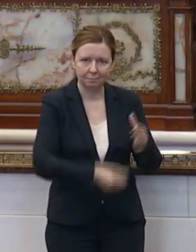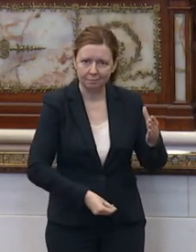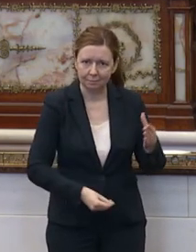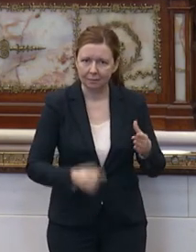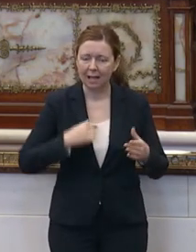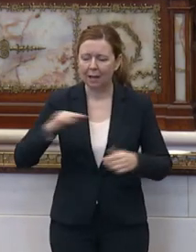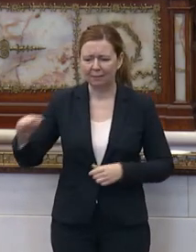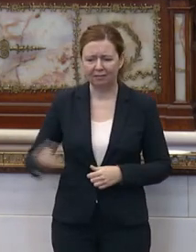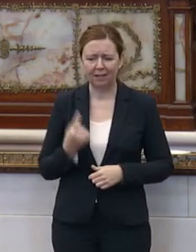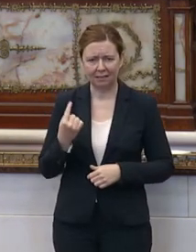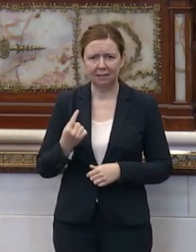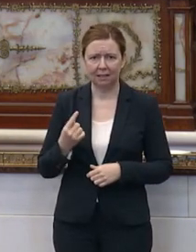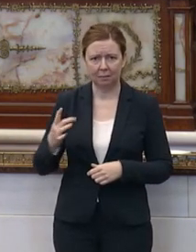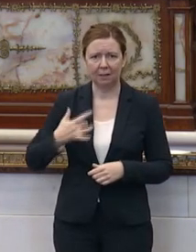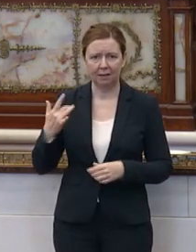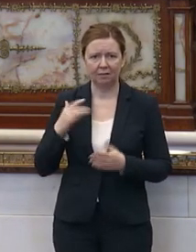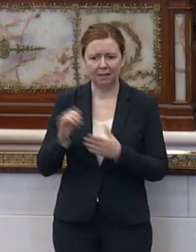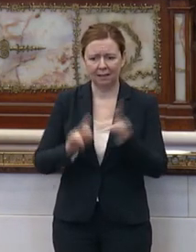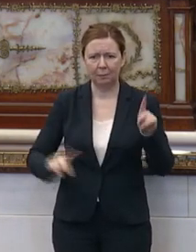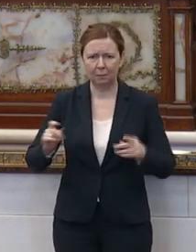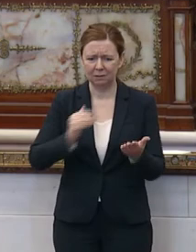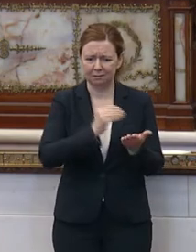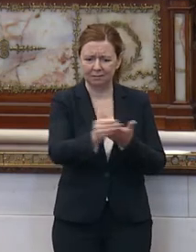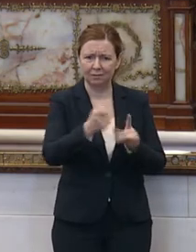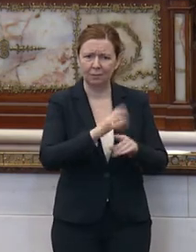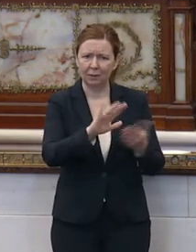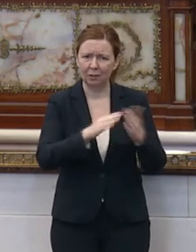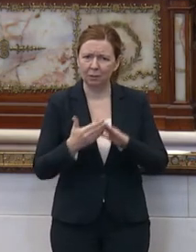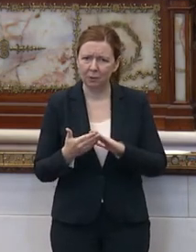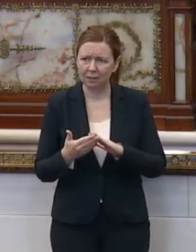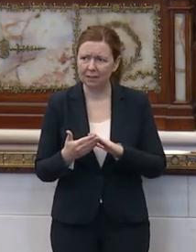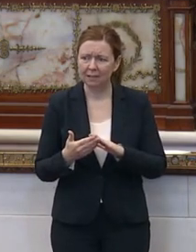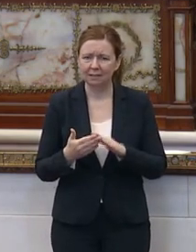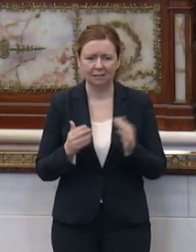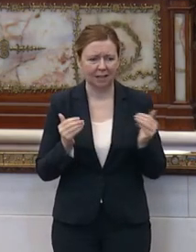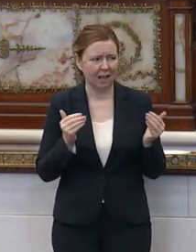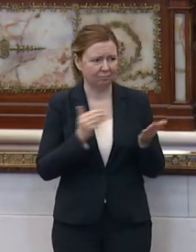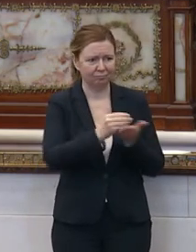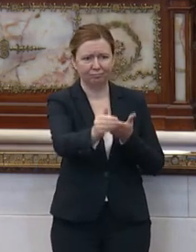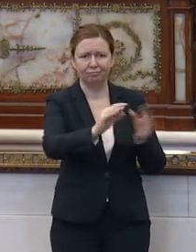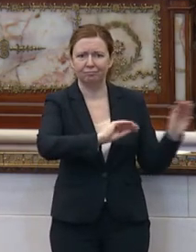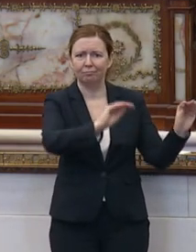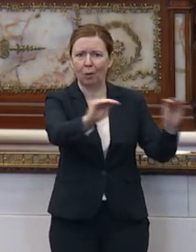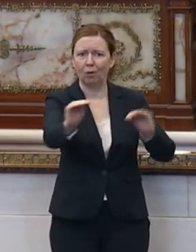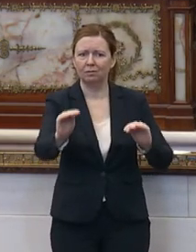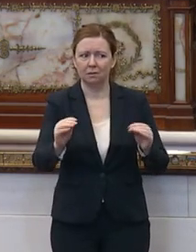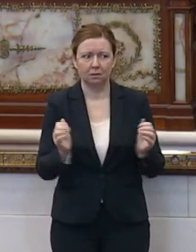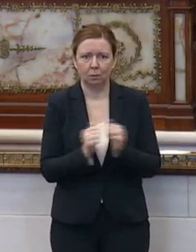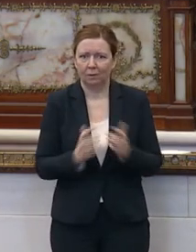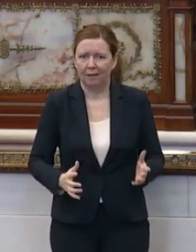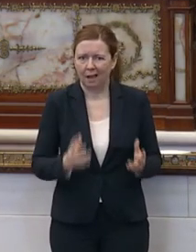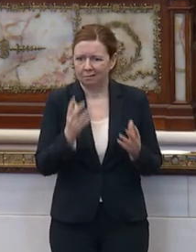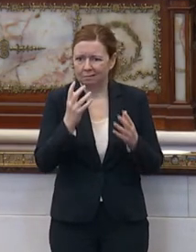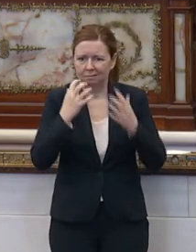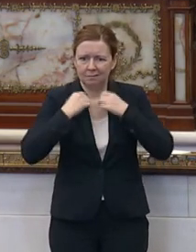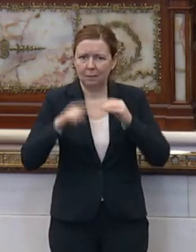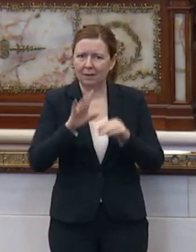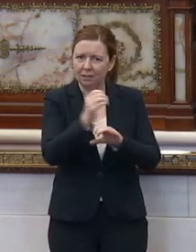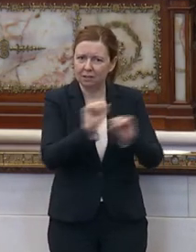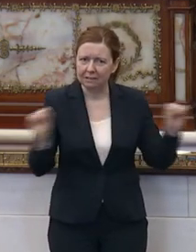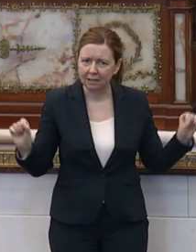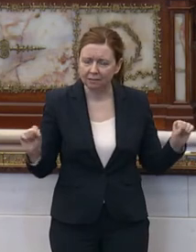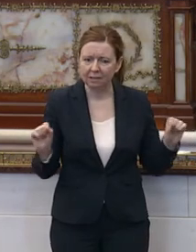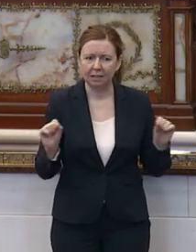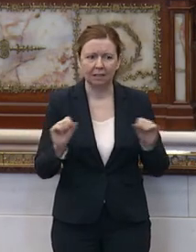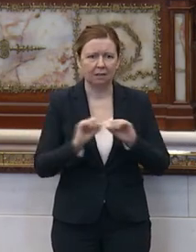am offended by the notion that people should be displaced from their communities and moved all about with little to no regard for their safety,